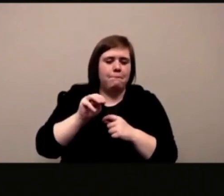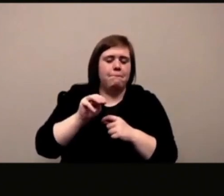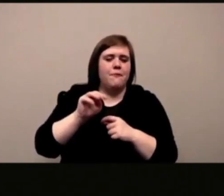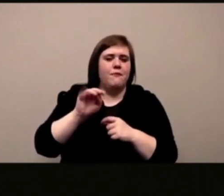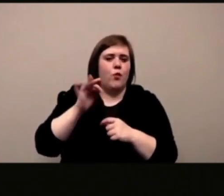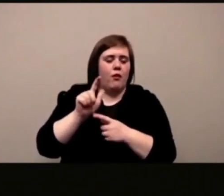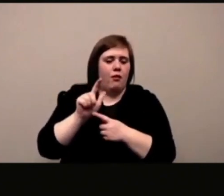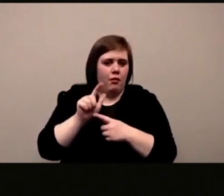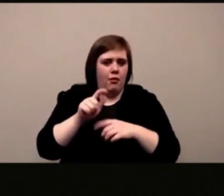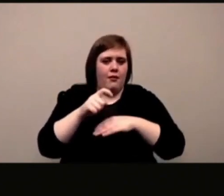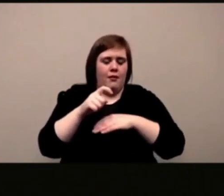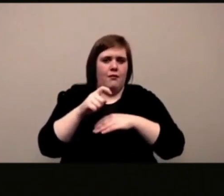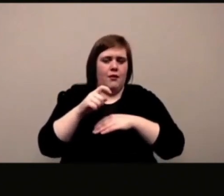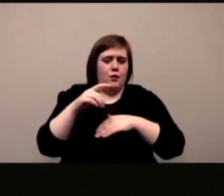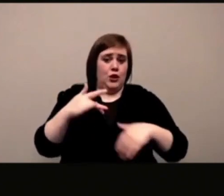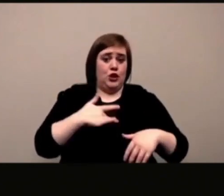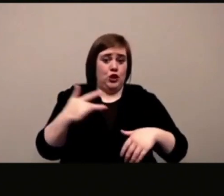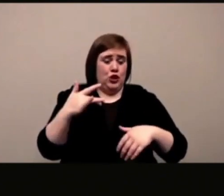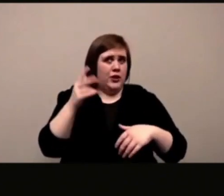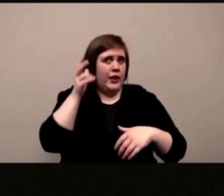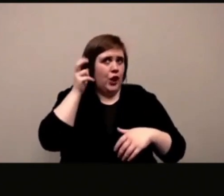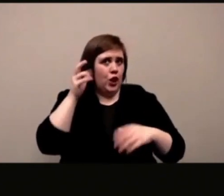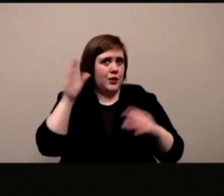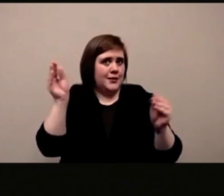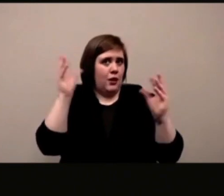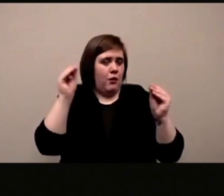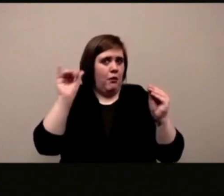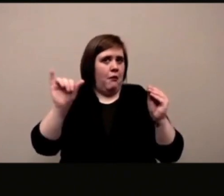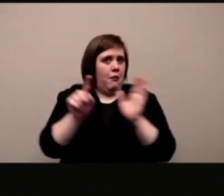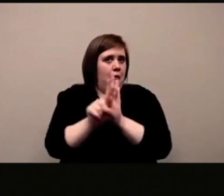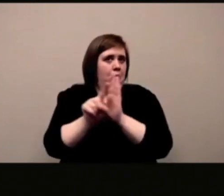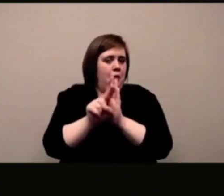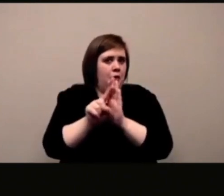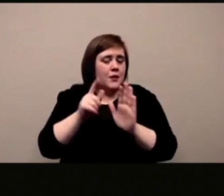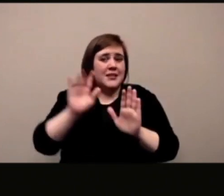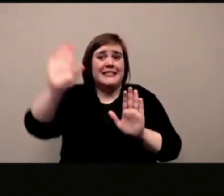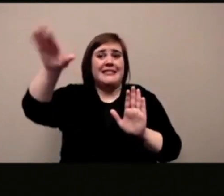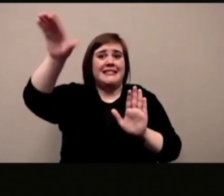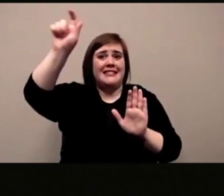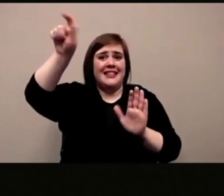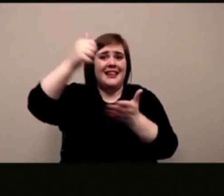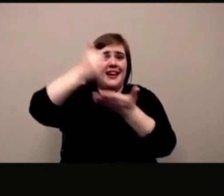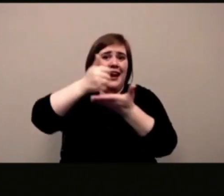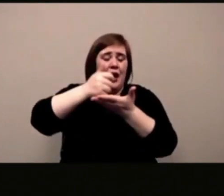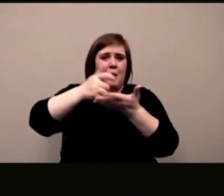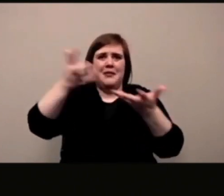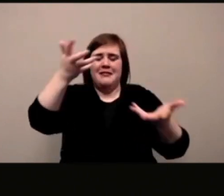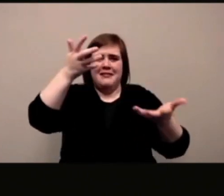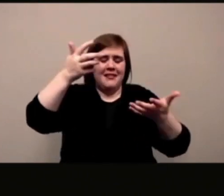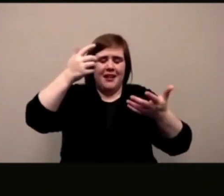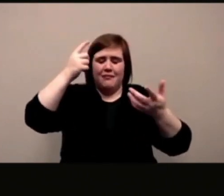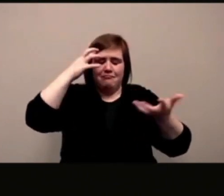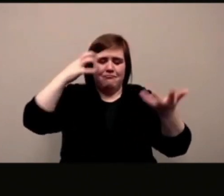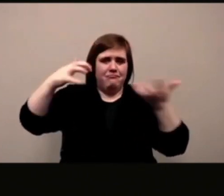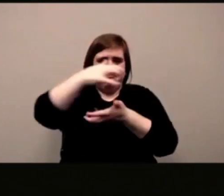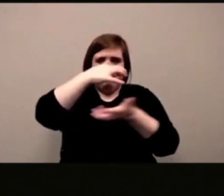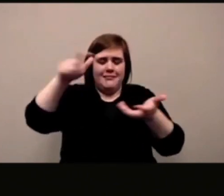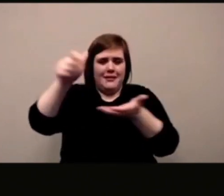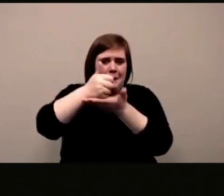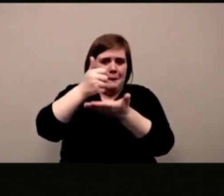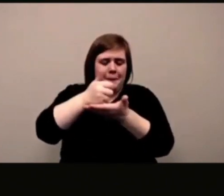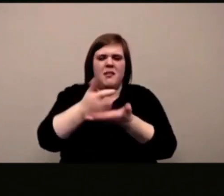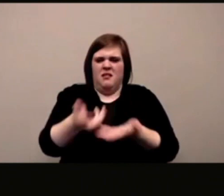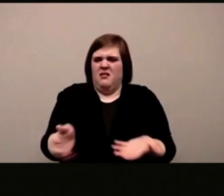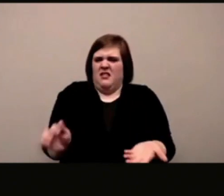kind of, you can hear a siren so that they can actually say like, I need help or I'm lost. Another project was